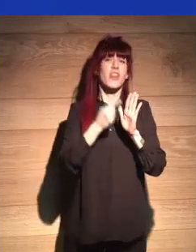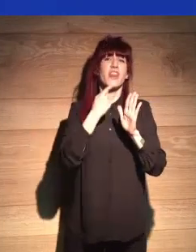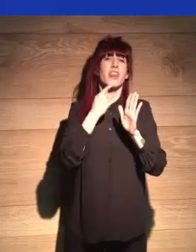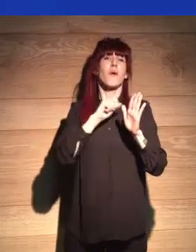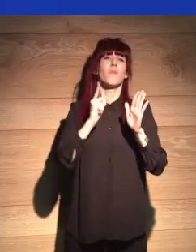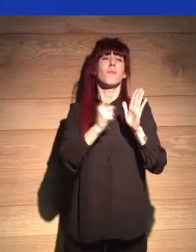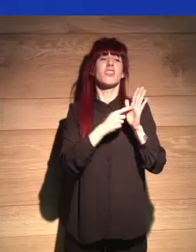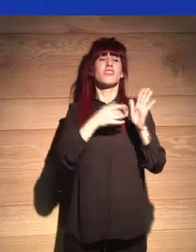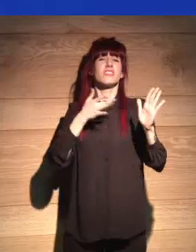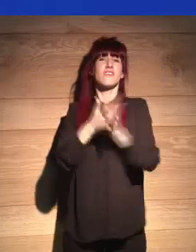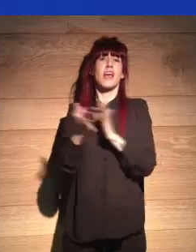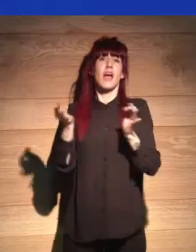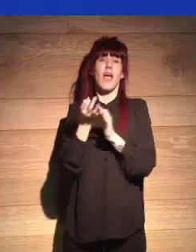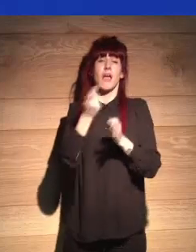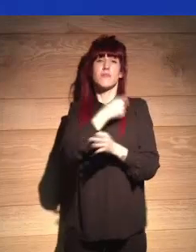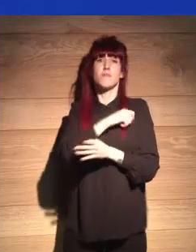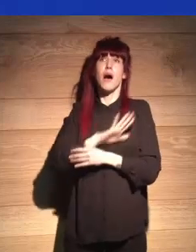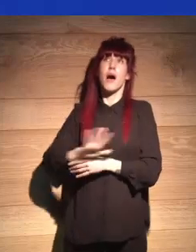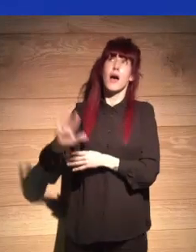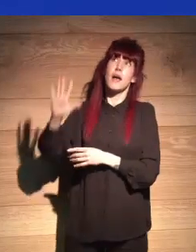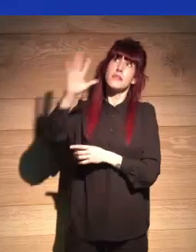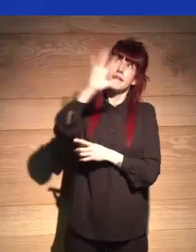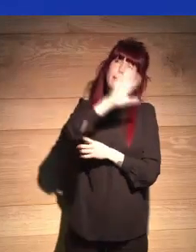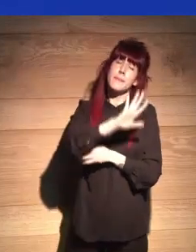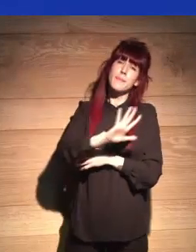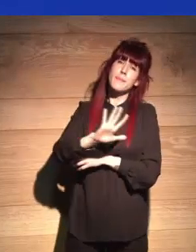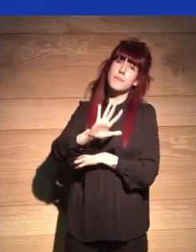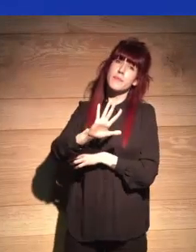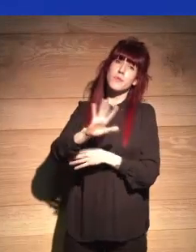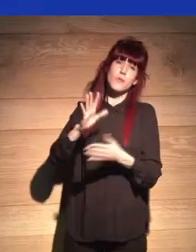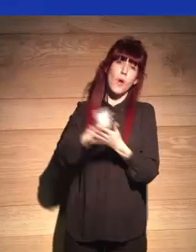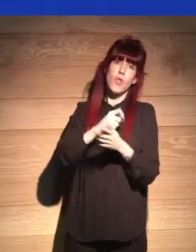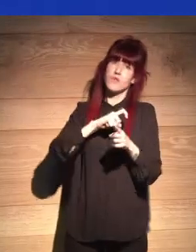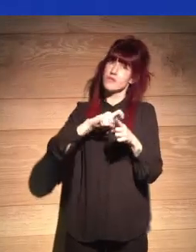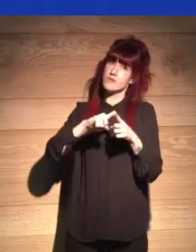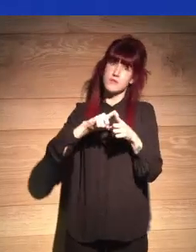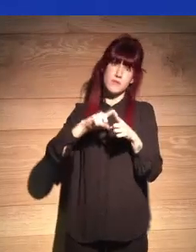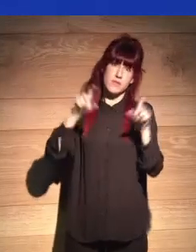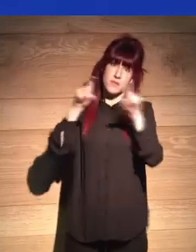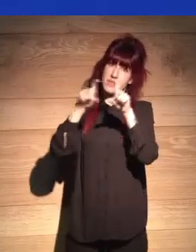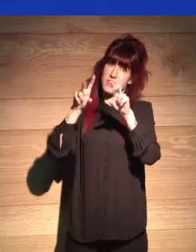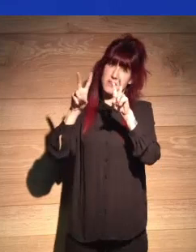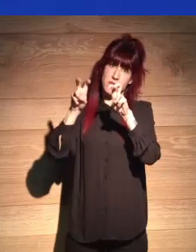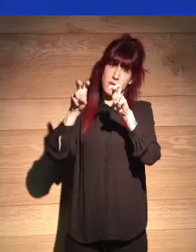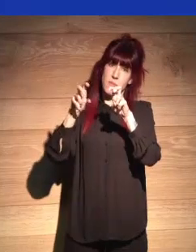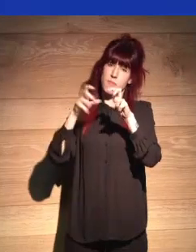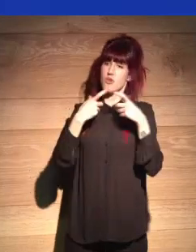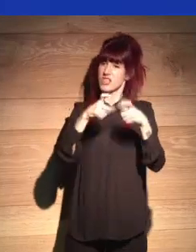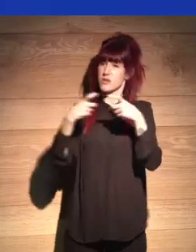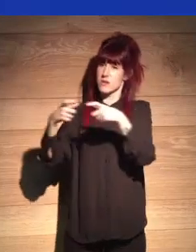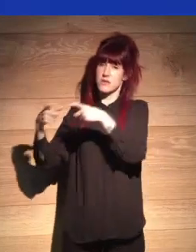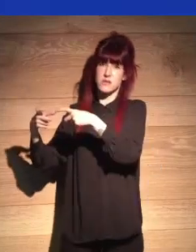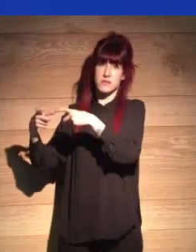and when I say the comprehensive, I refer to the whole of Spain, to all the different types of